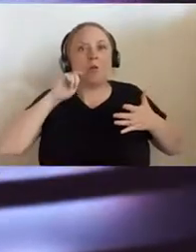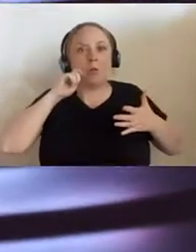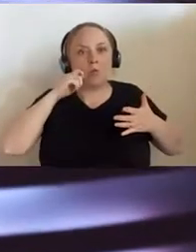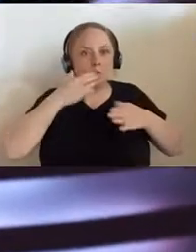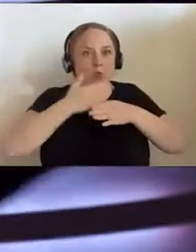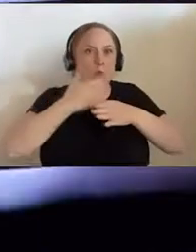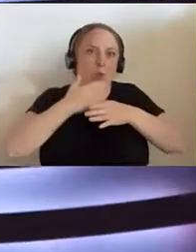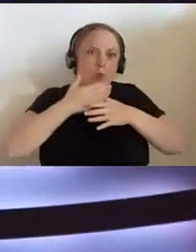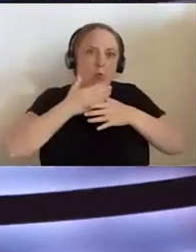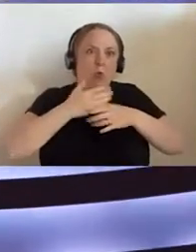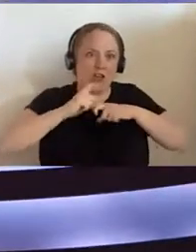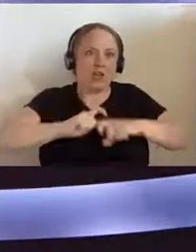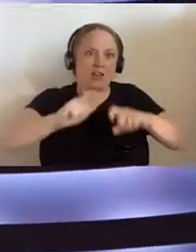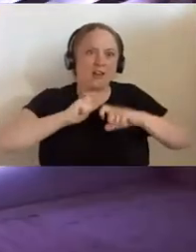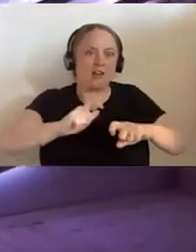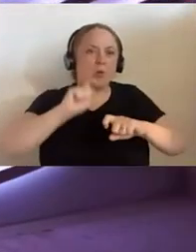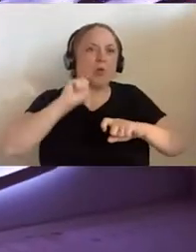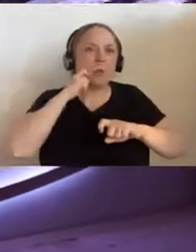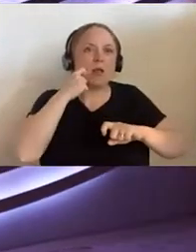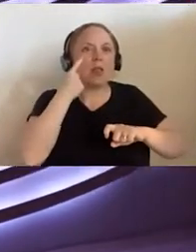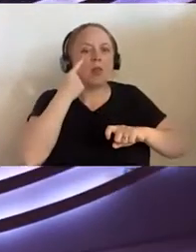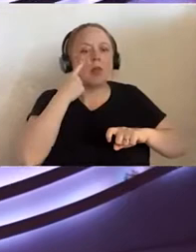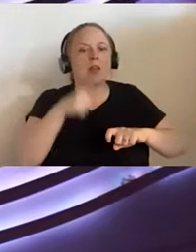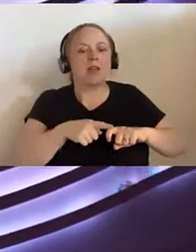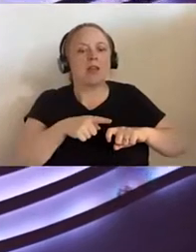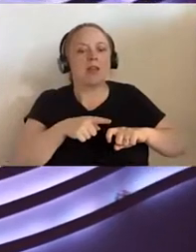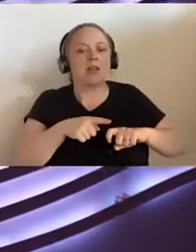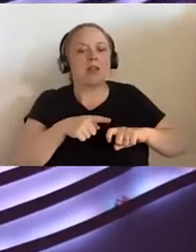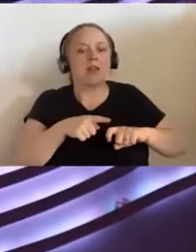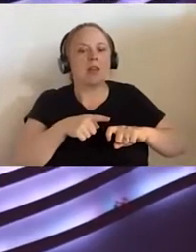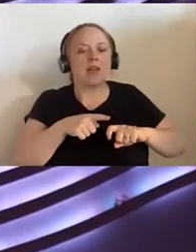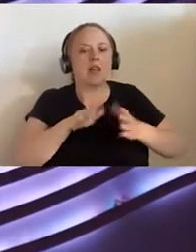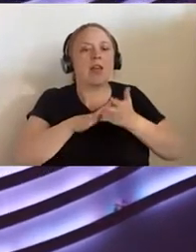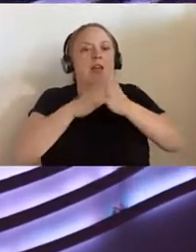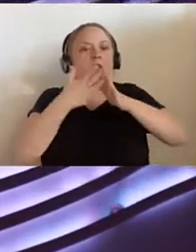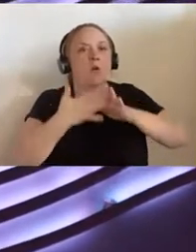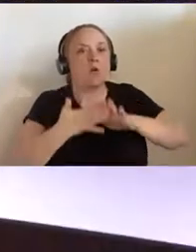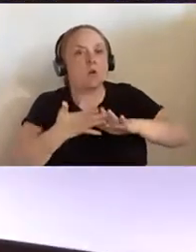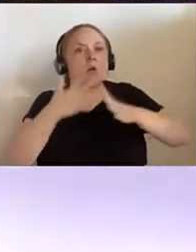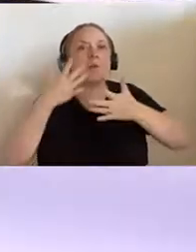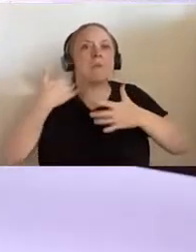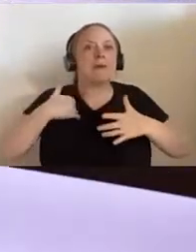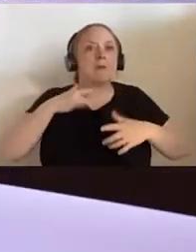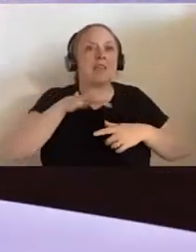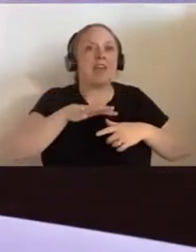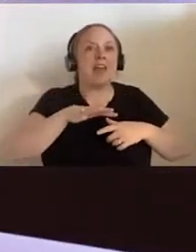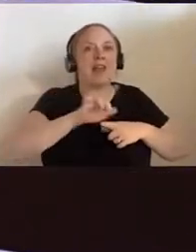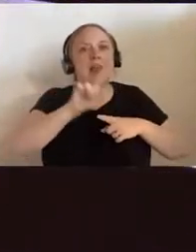progress, we'll be looking at how they become augmented by people's presence as well in the later